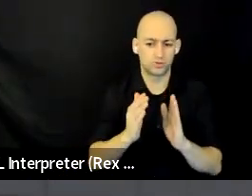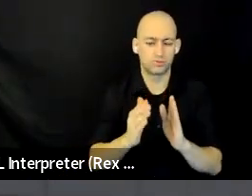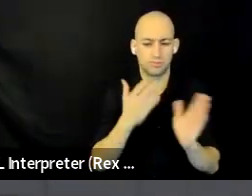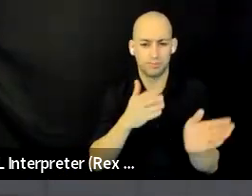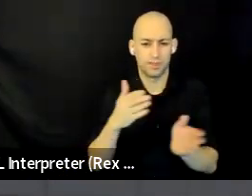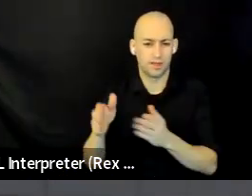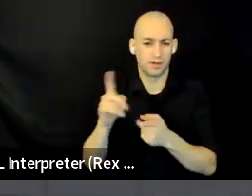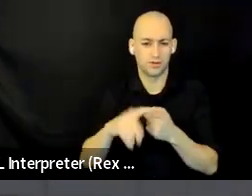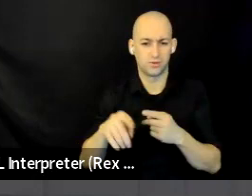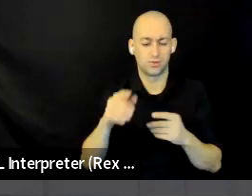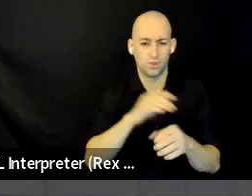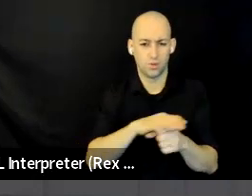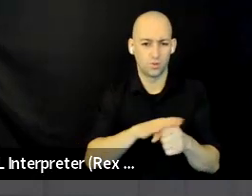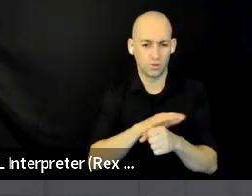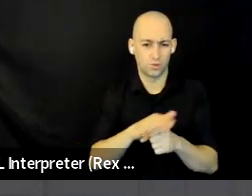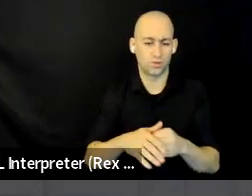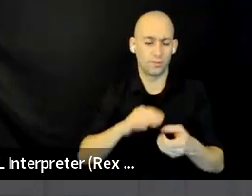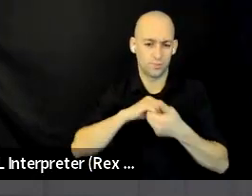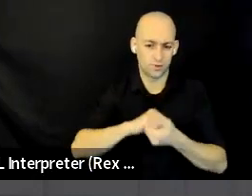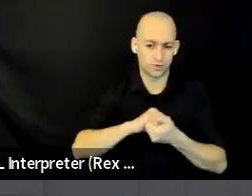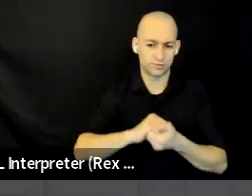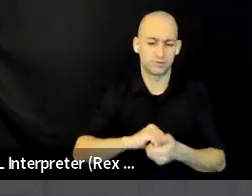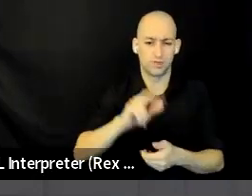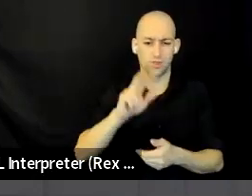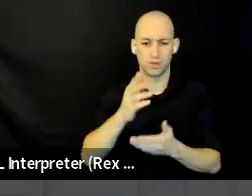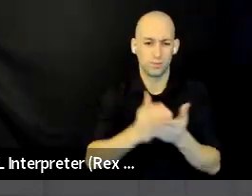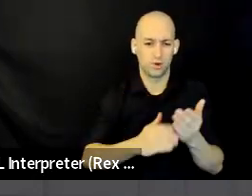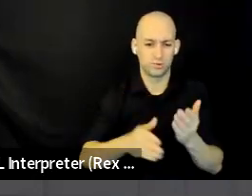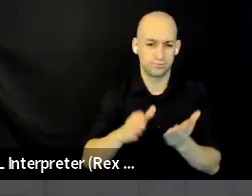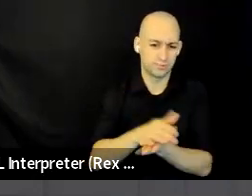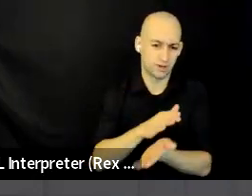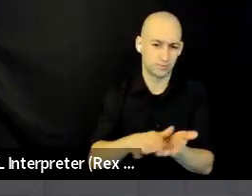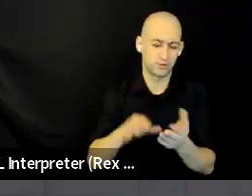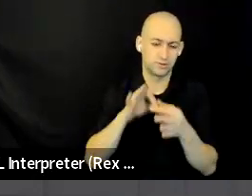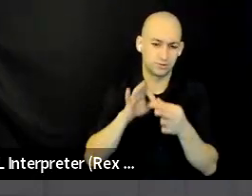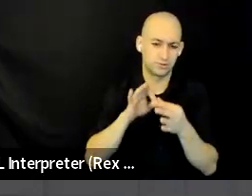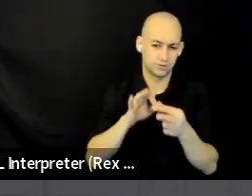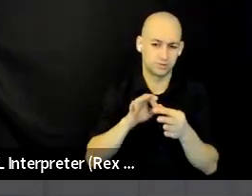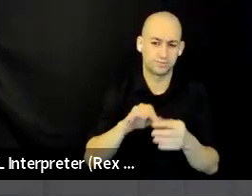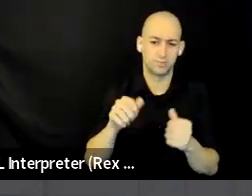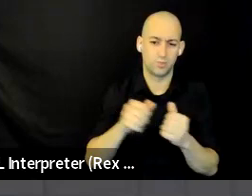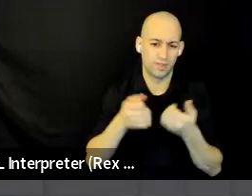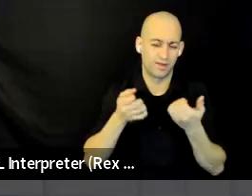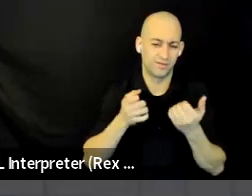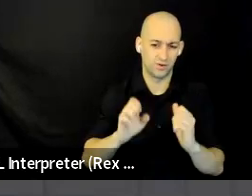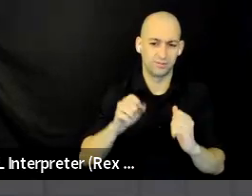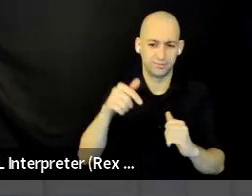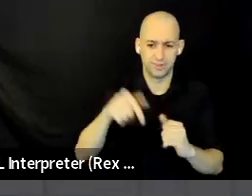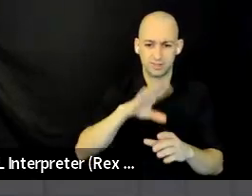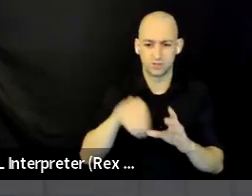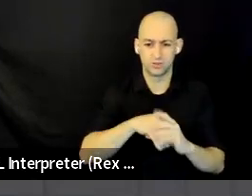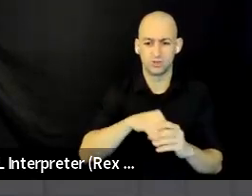stakeholders to finalize the 3 documents that are going to be associated with this current effort. This document includes the local sponsor PID